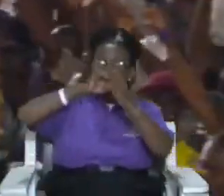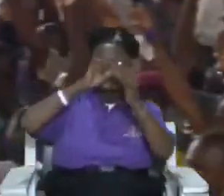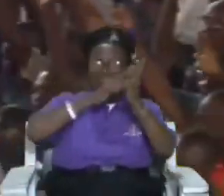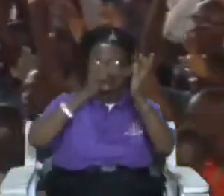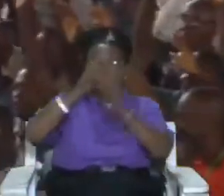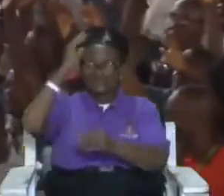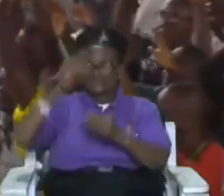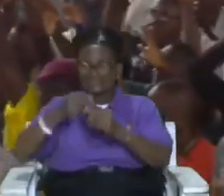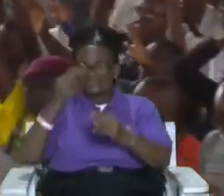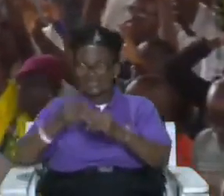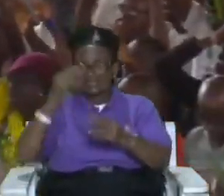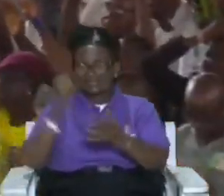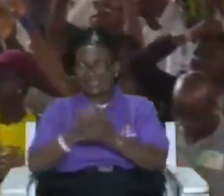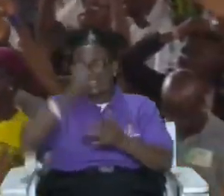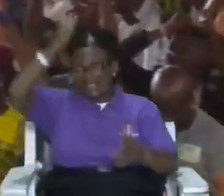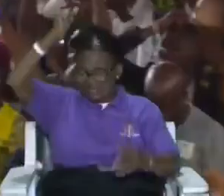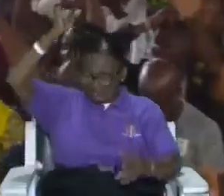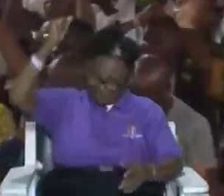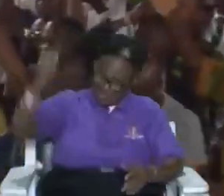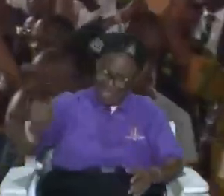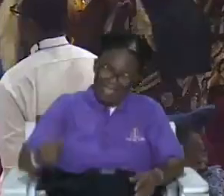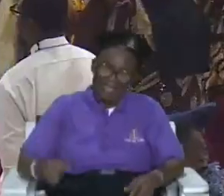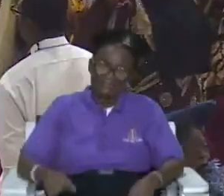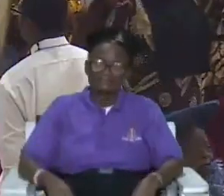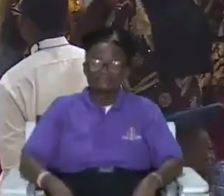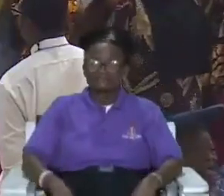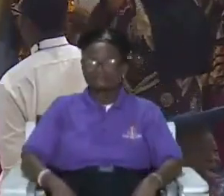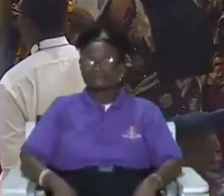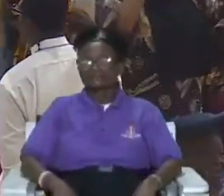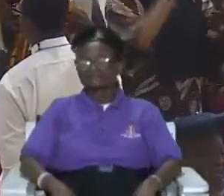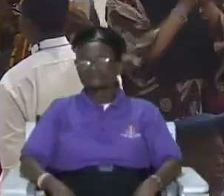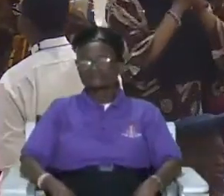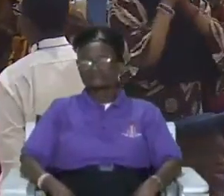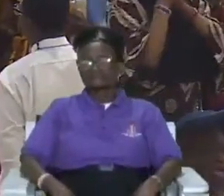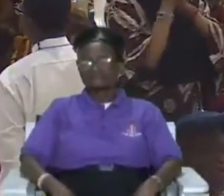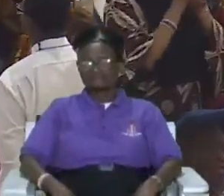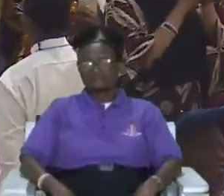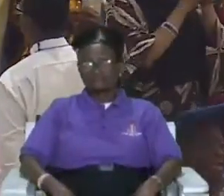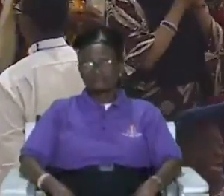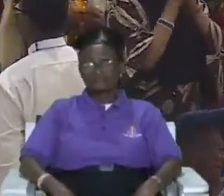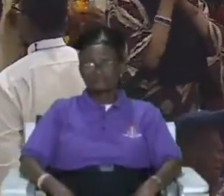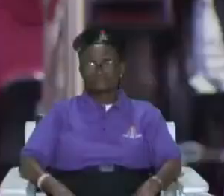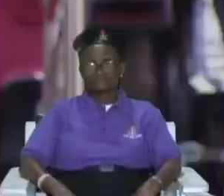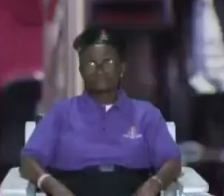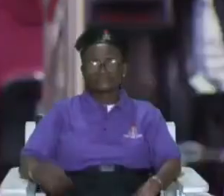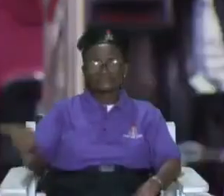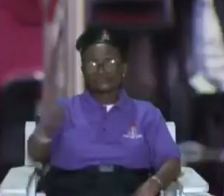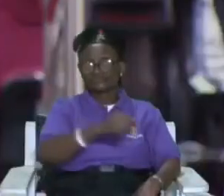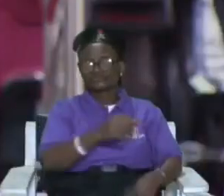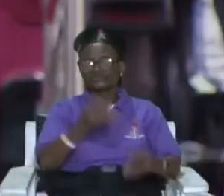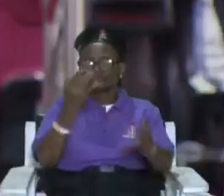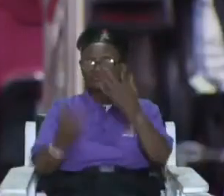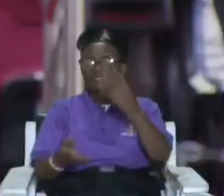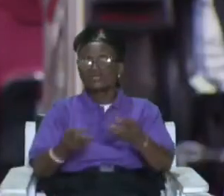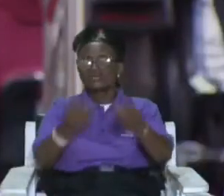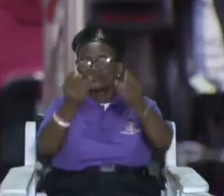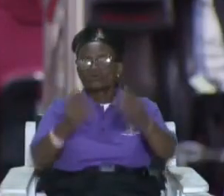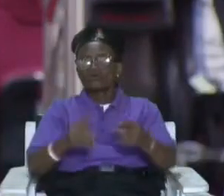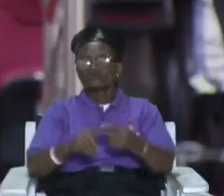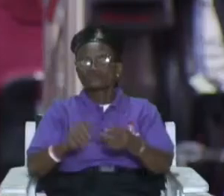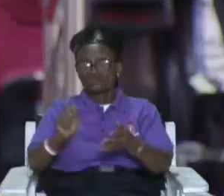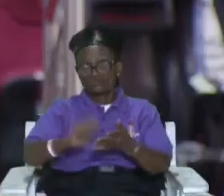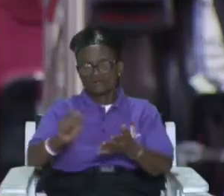Yeah. You may want to write your prayer number two.